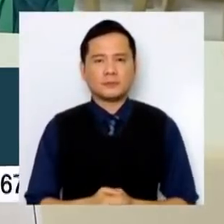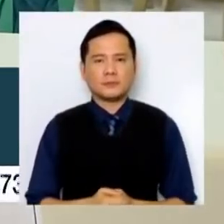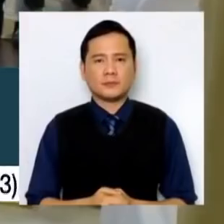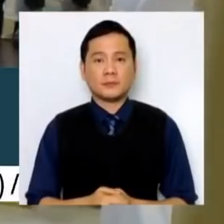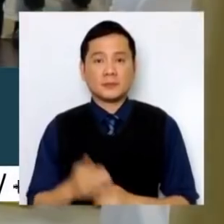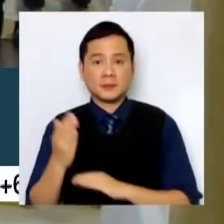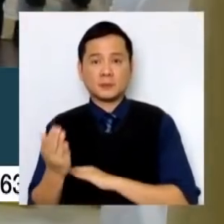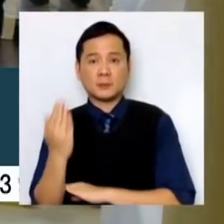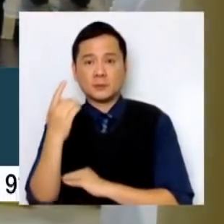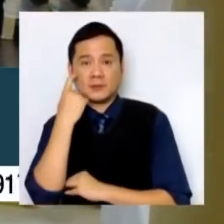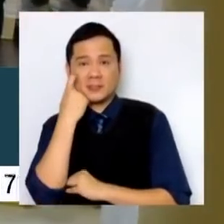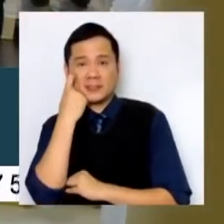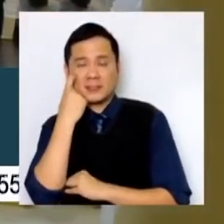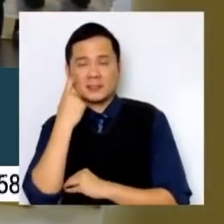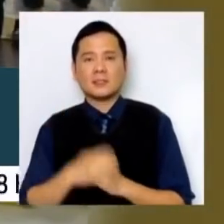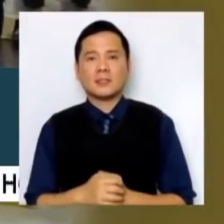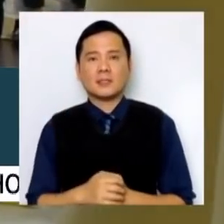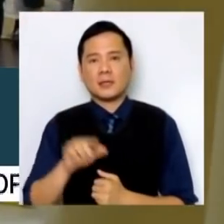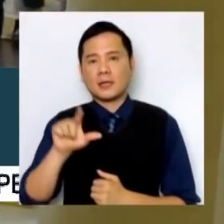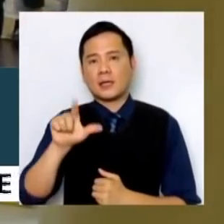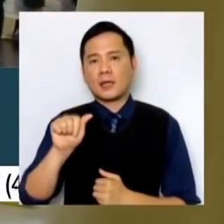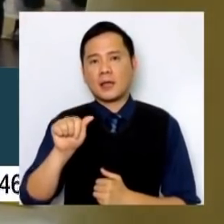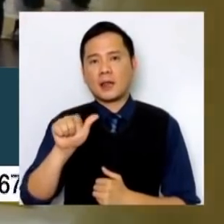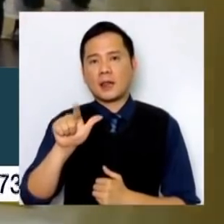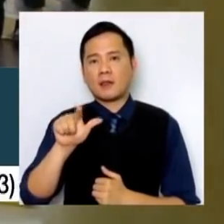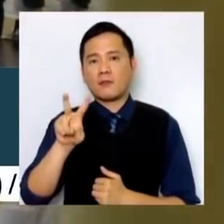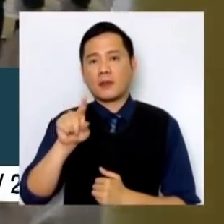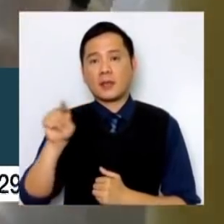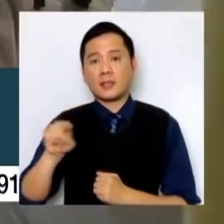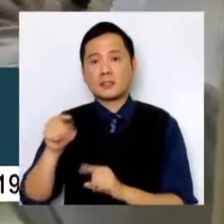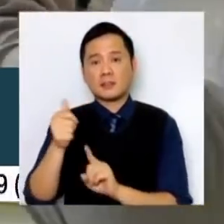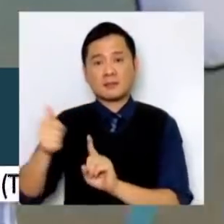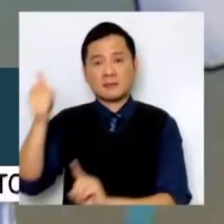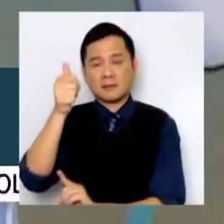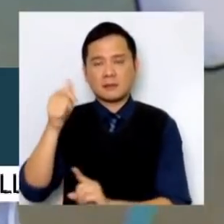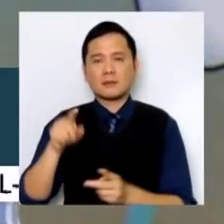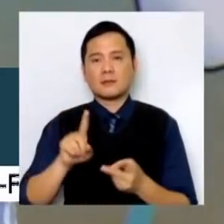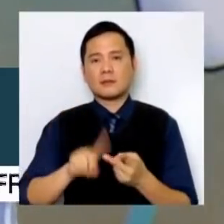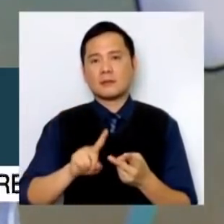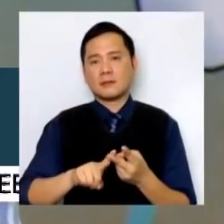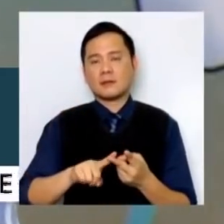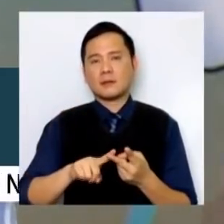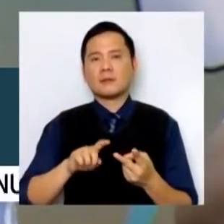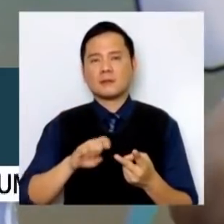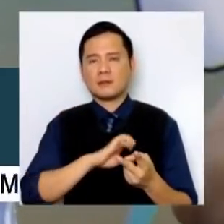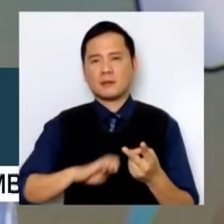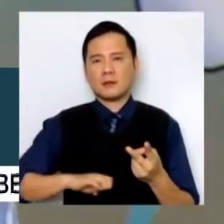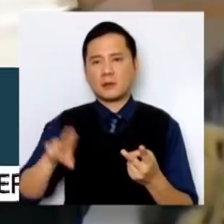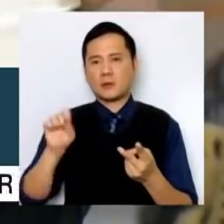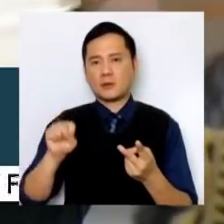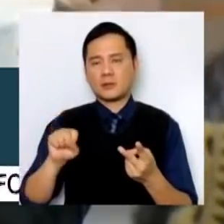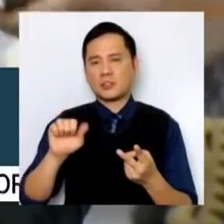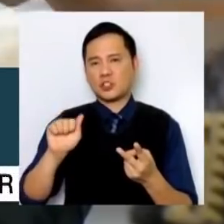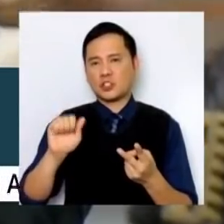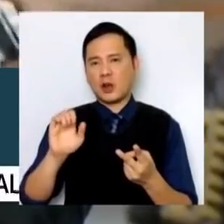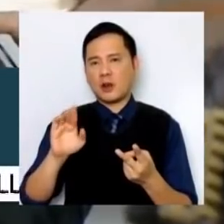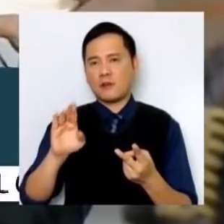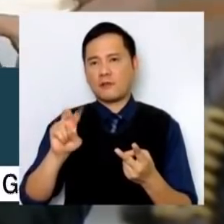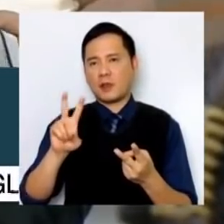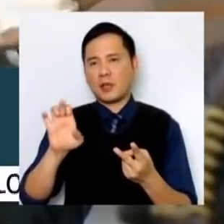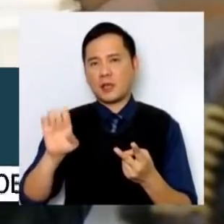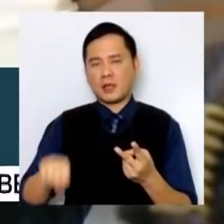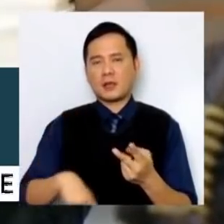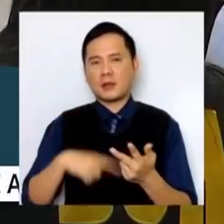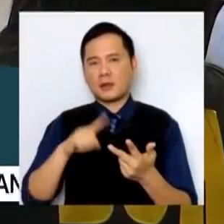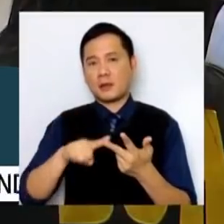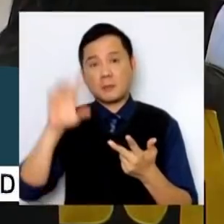morning, vaccine czar Carlito Galvez was also here along with U.S. Embassy Chargé d'Affaires Heather Variava and Philippine Pediatric Society